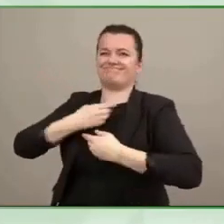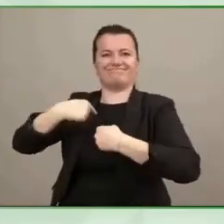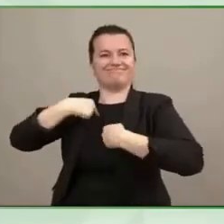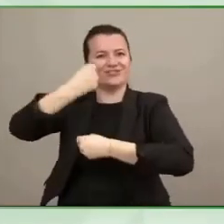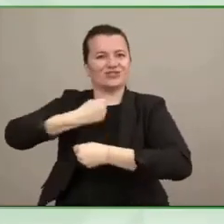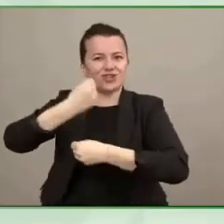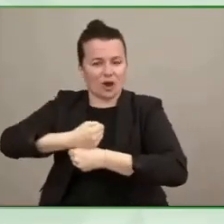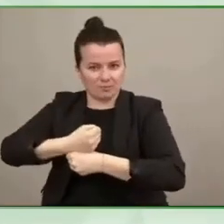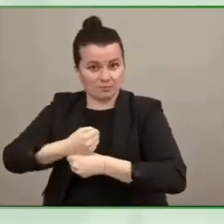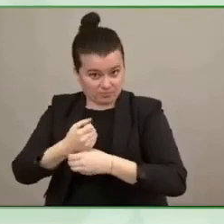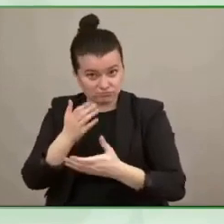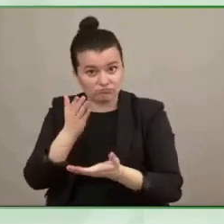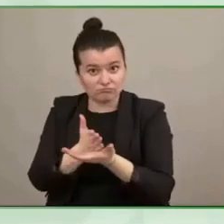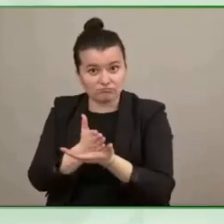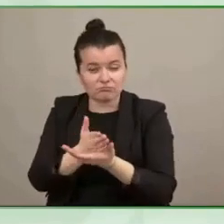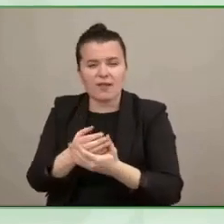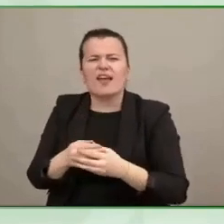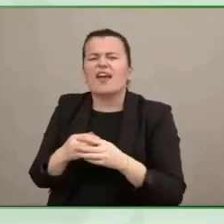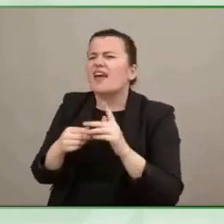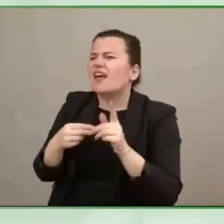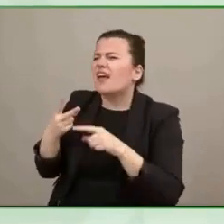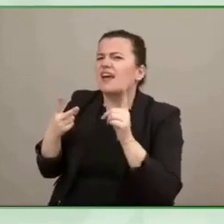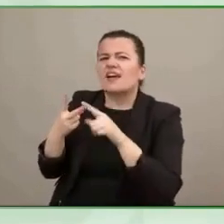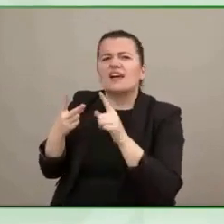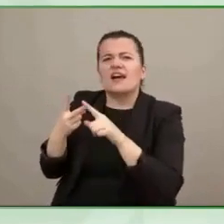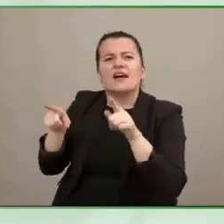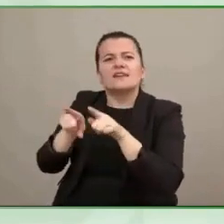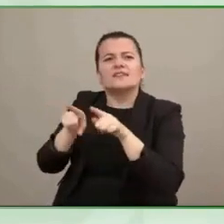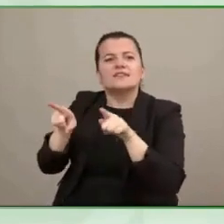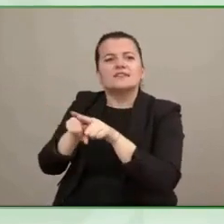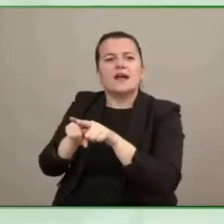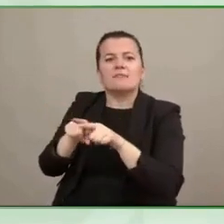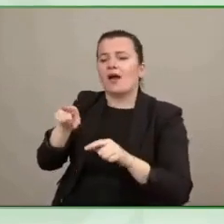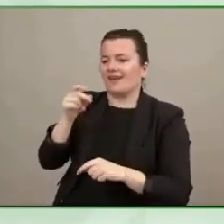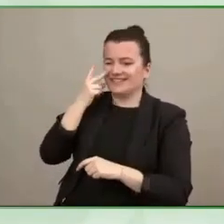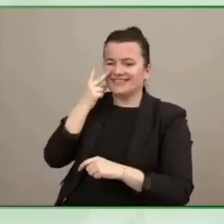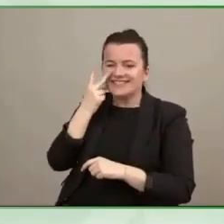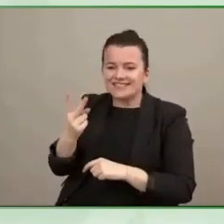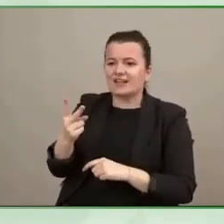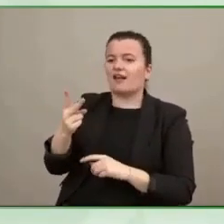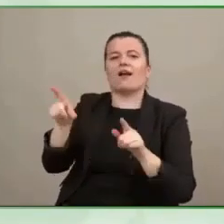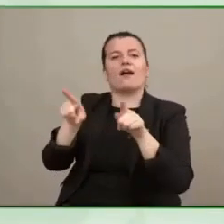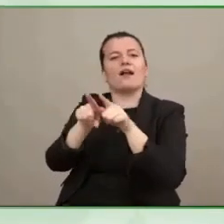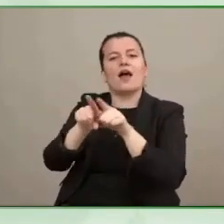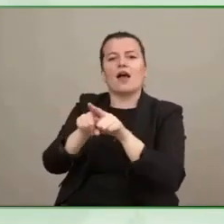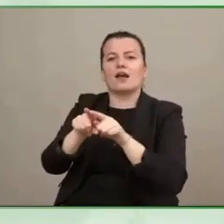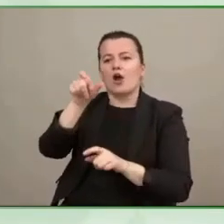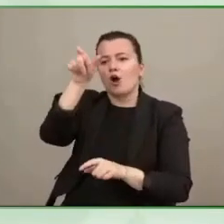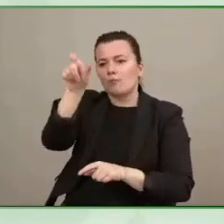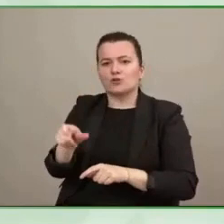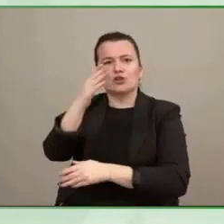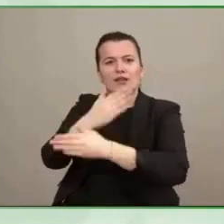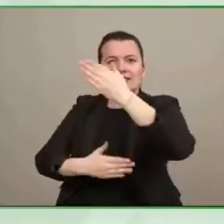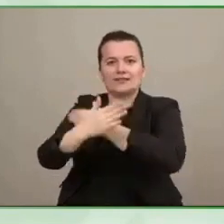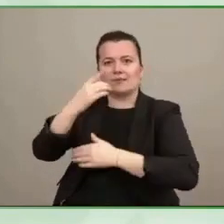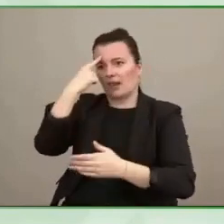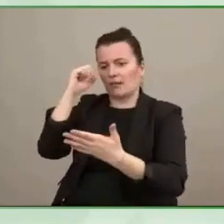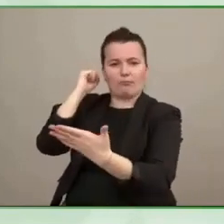of OPDs, right? And I know that one of the areas that you are focusing a lot is